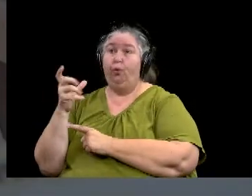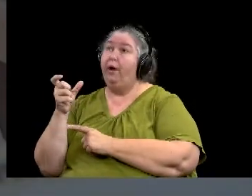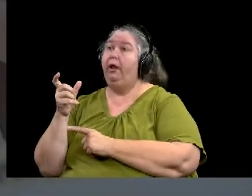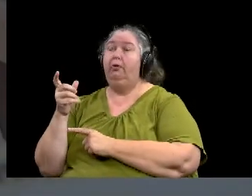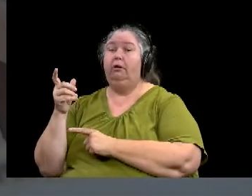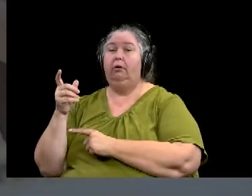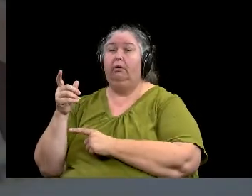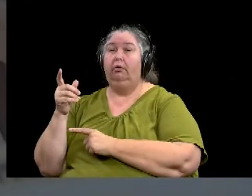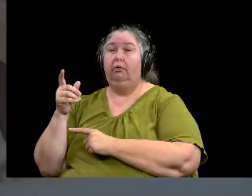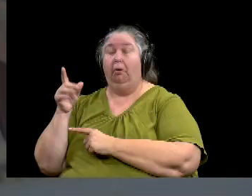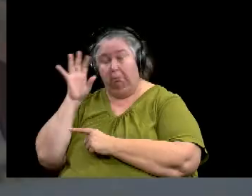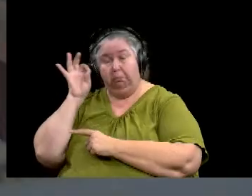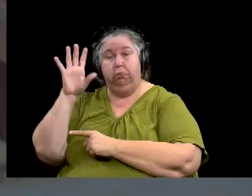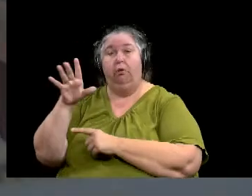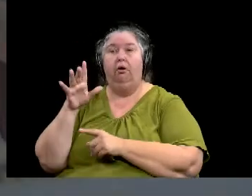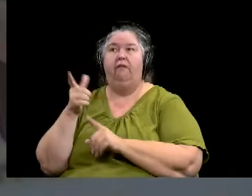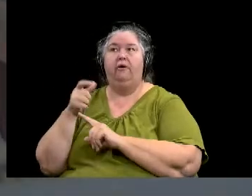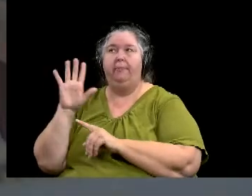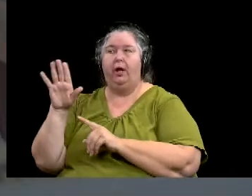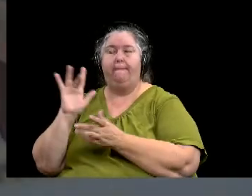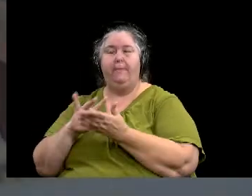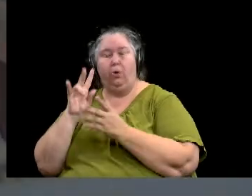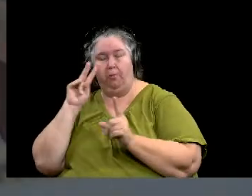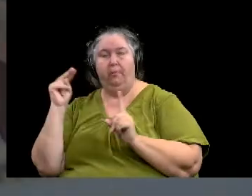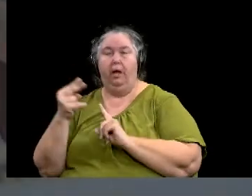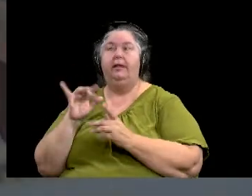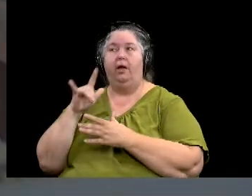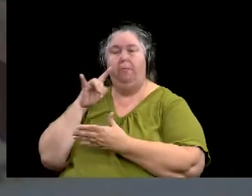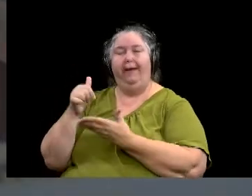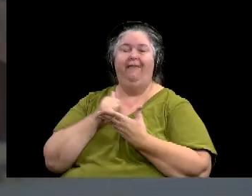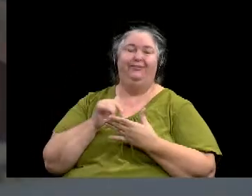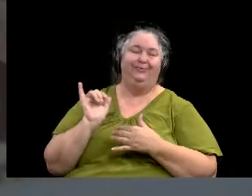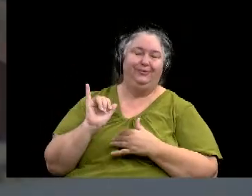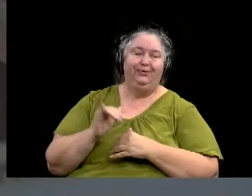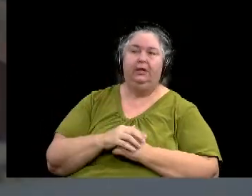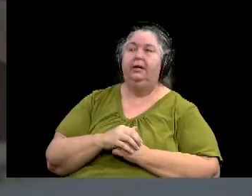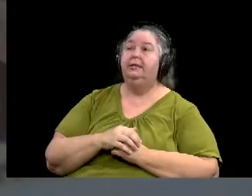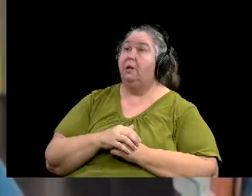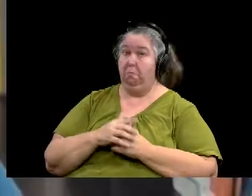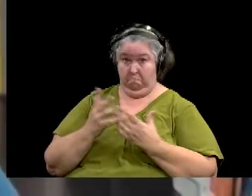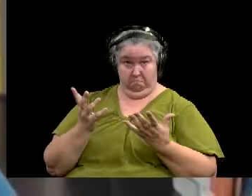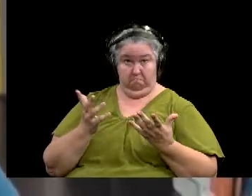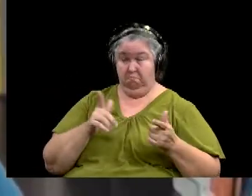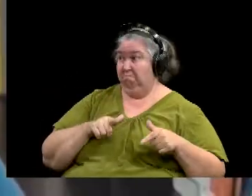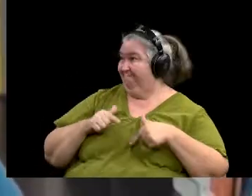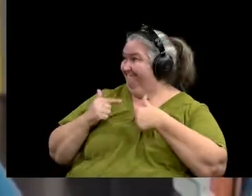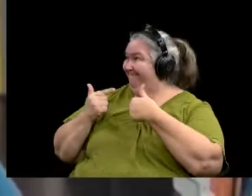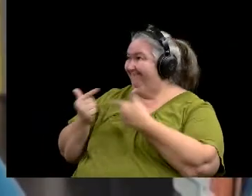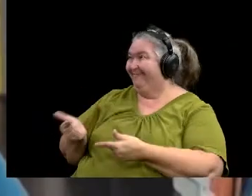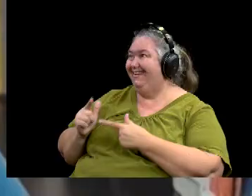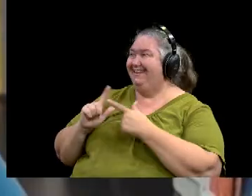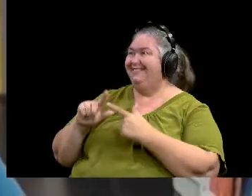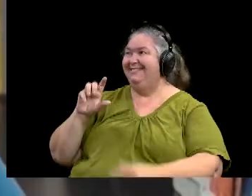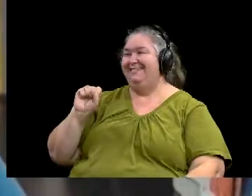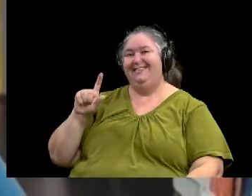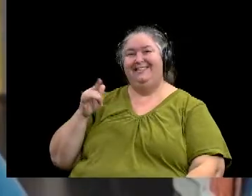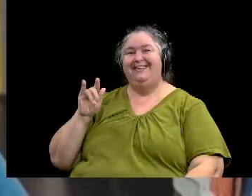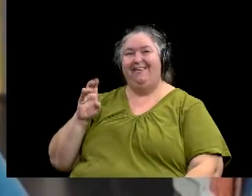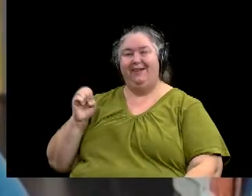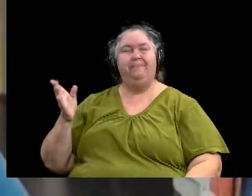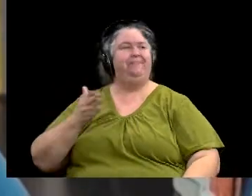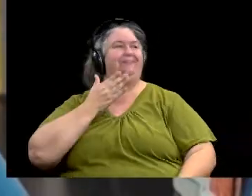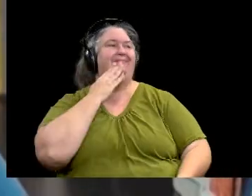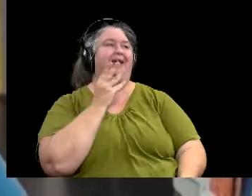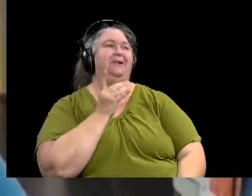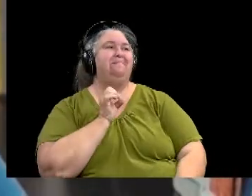sure that will be helpful as well. So with that, I'll turn it over to you, Stephanie. Thank you, Mayor. Good afternoon, and thank you, Mayor